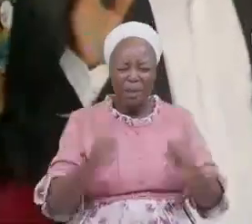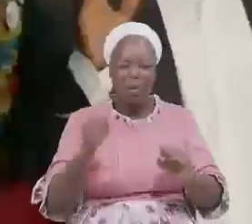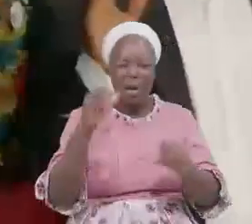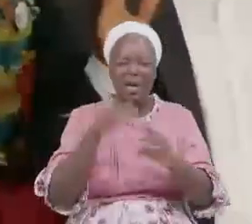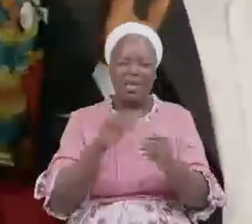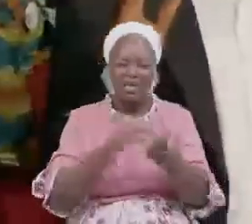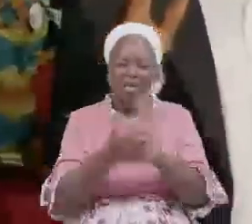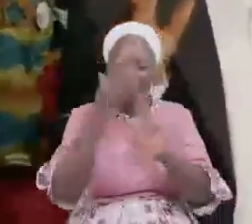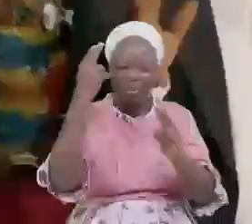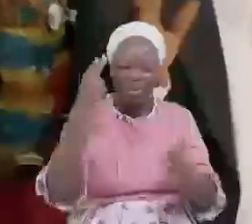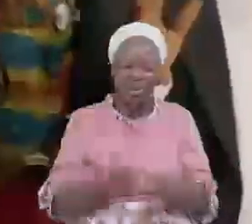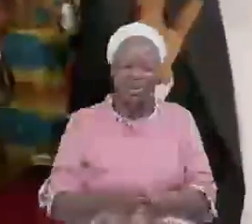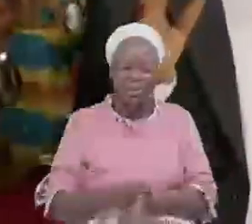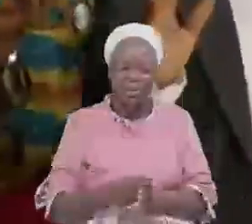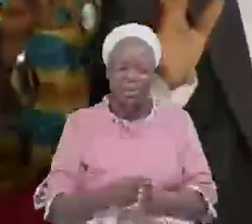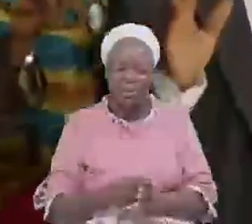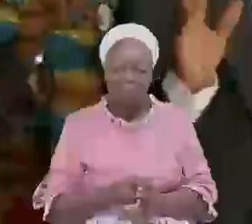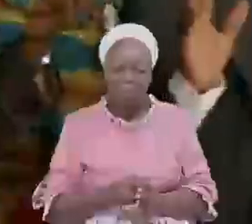name.